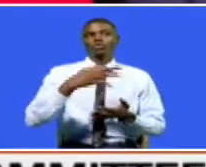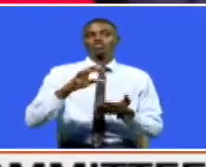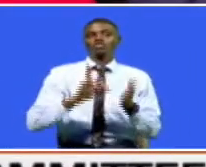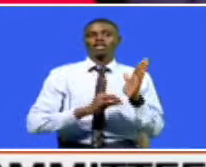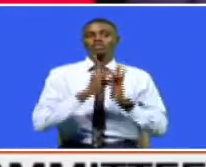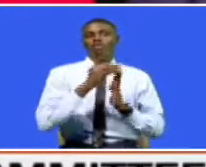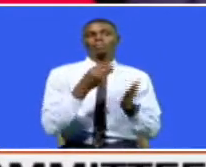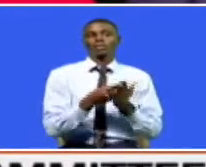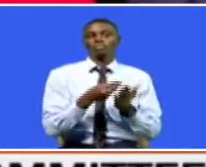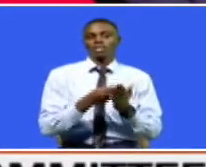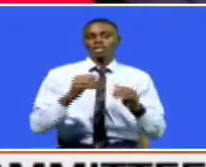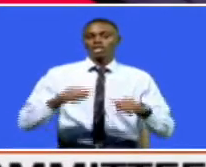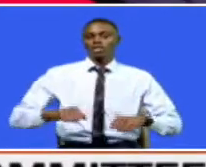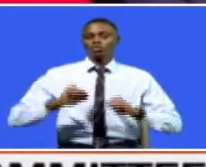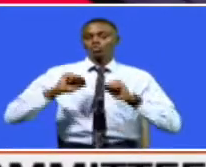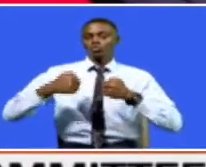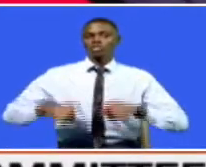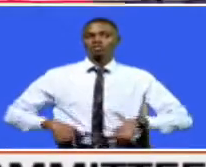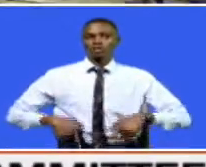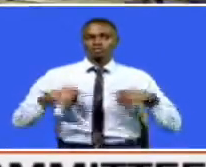money to save lives.